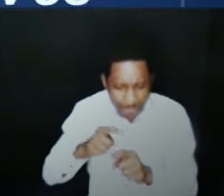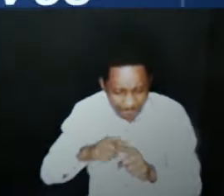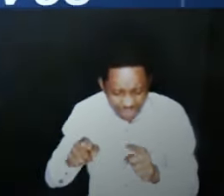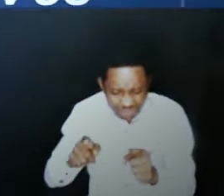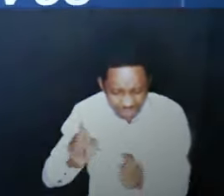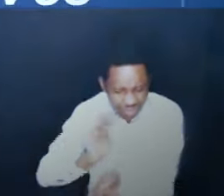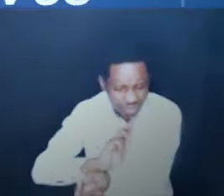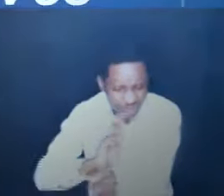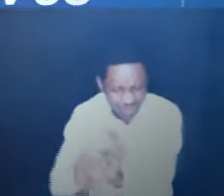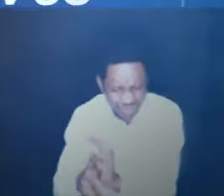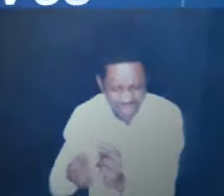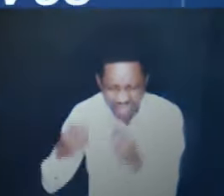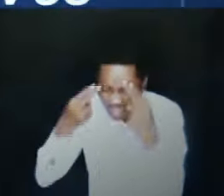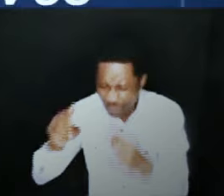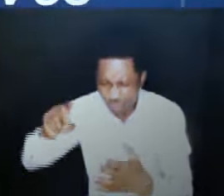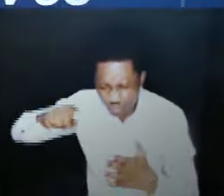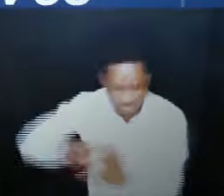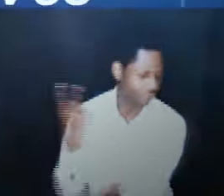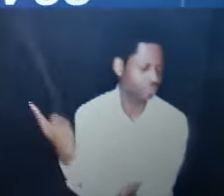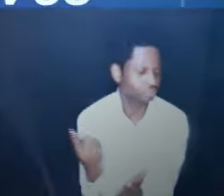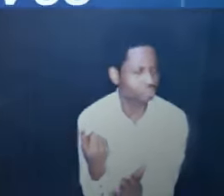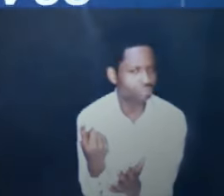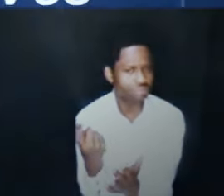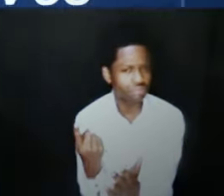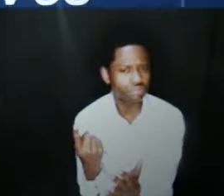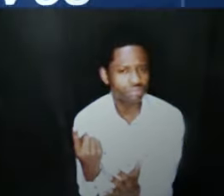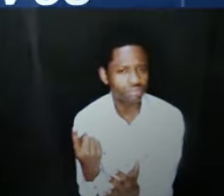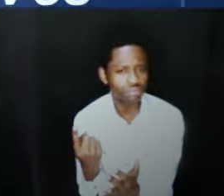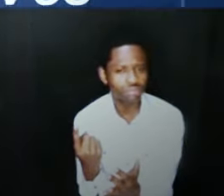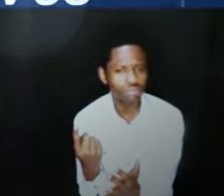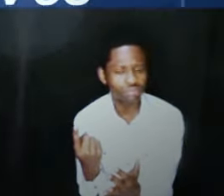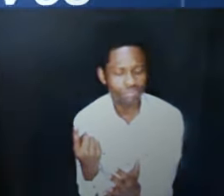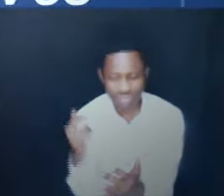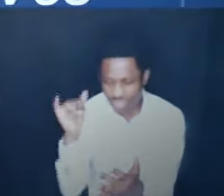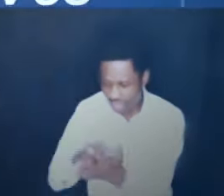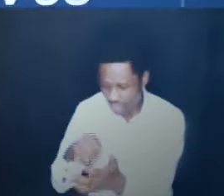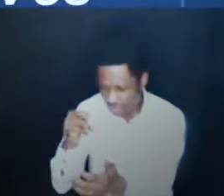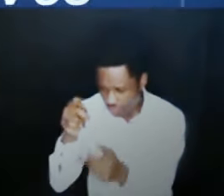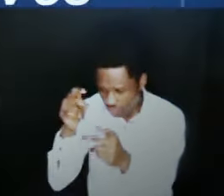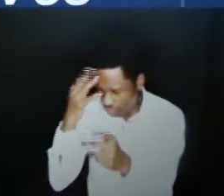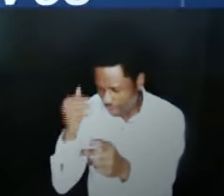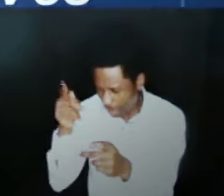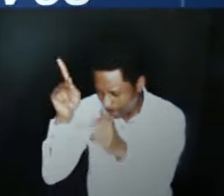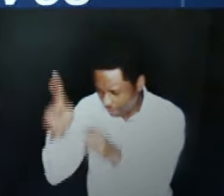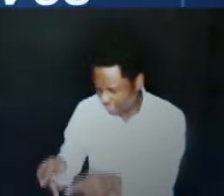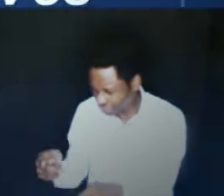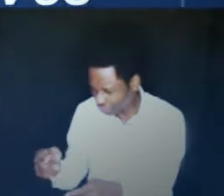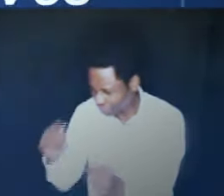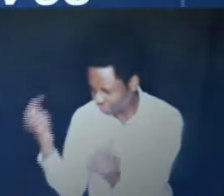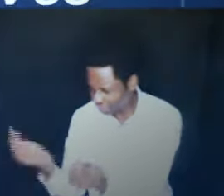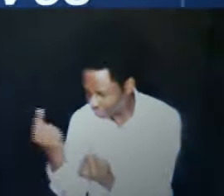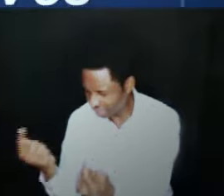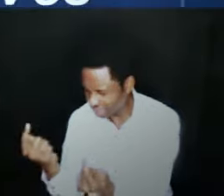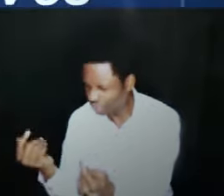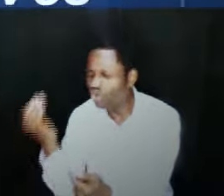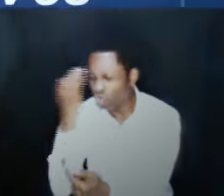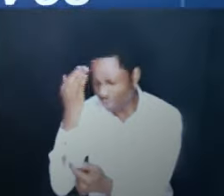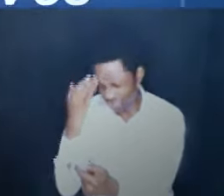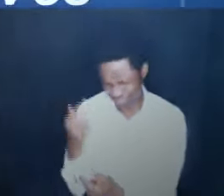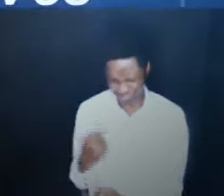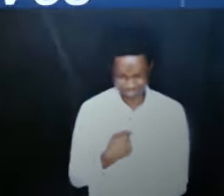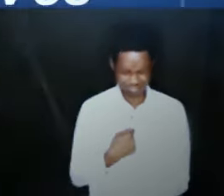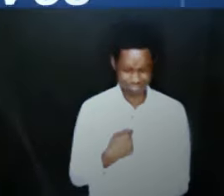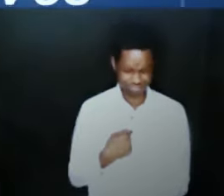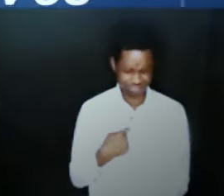person has repented. That is why when the person sins, he knows that I've sinned. Because in his mind, he has repented. He